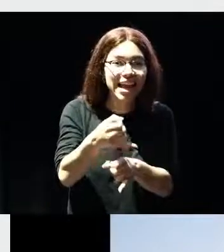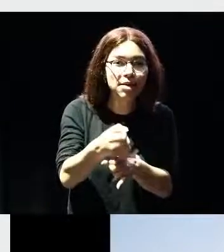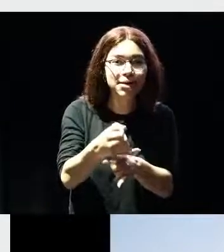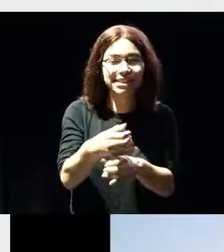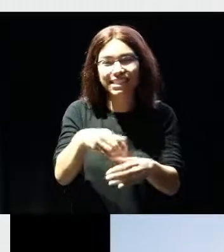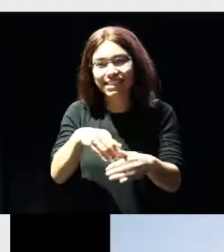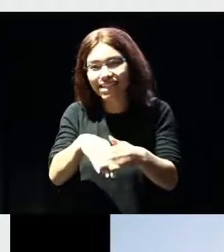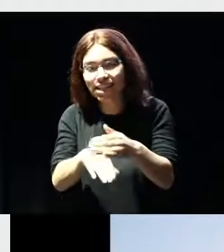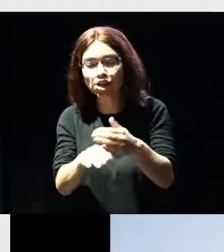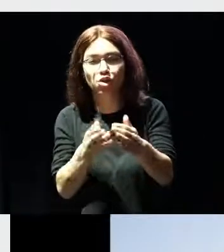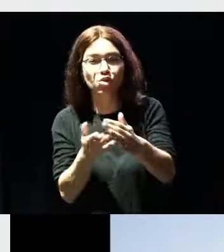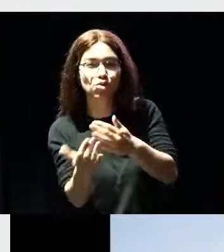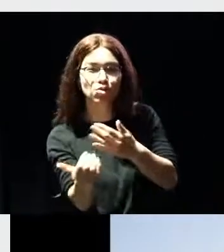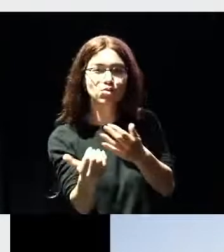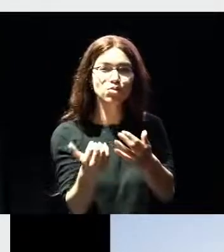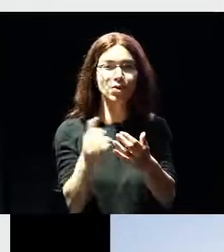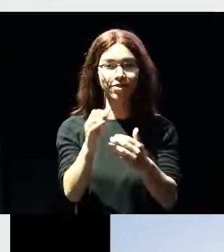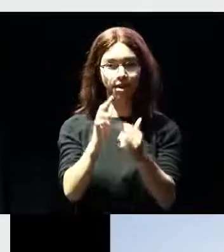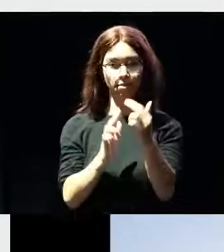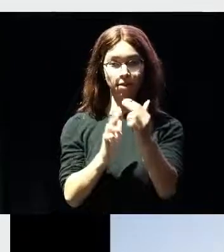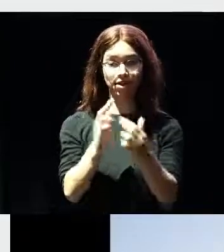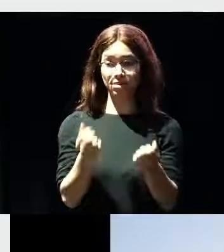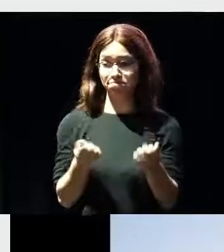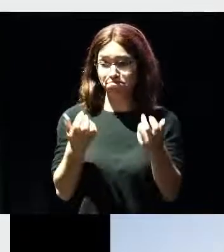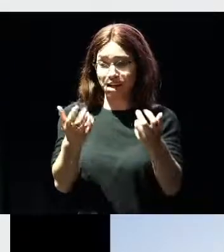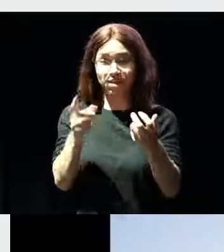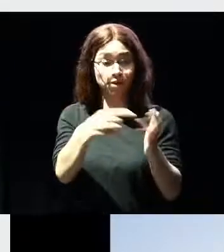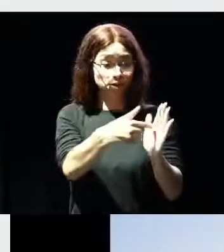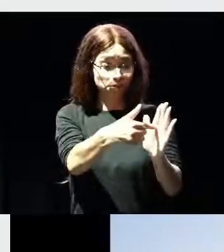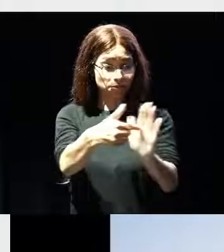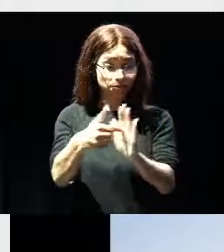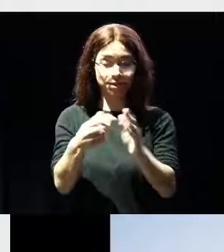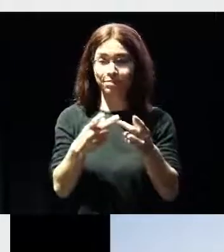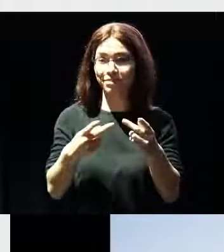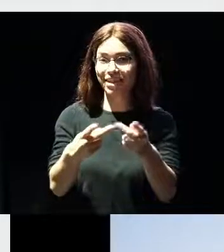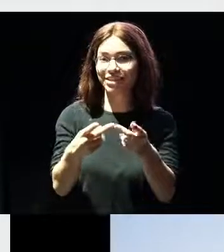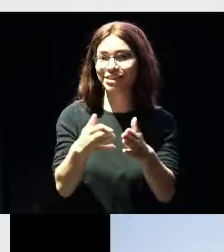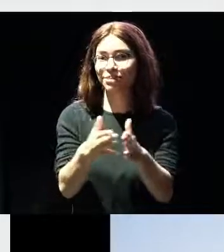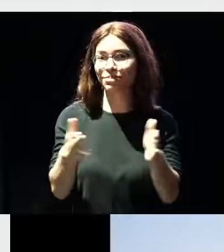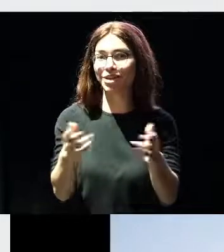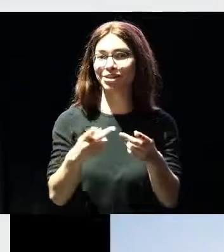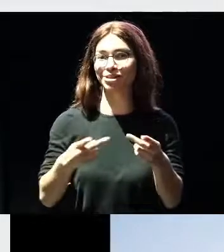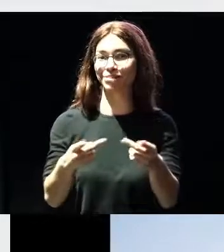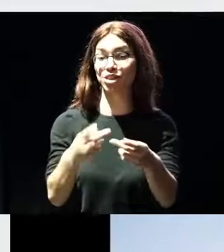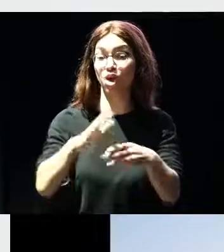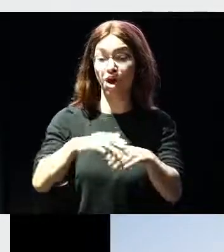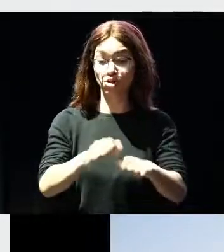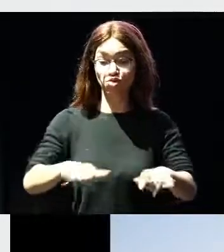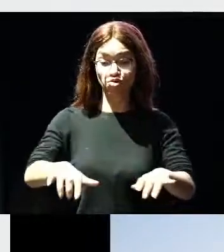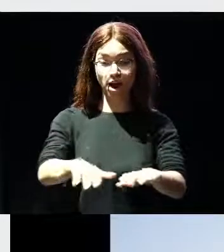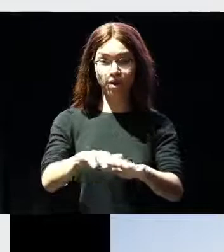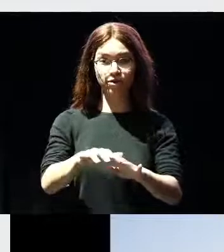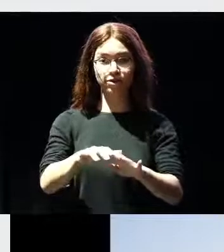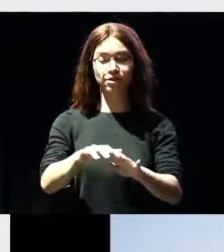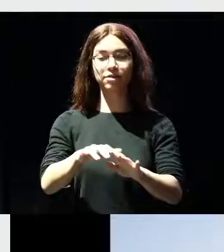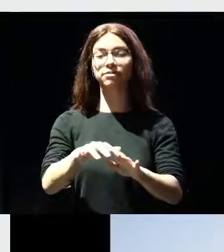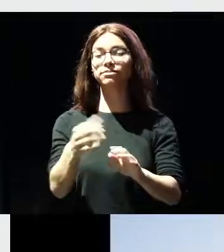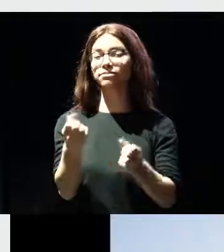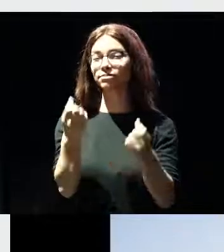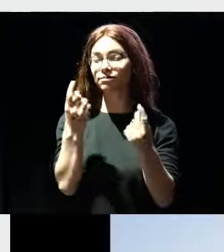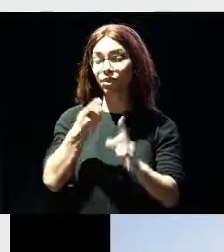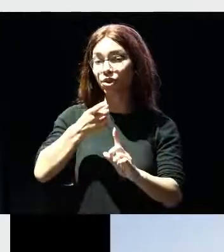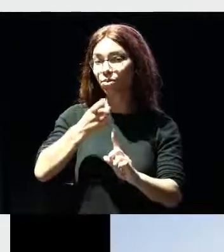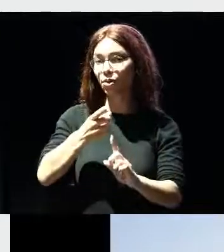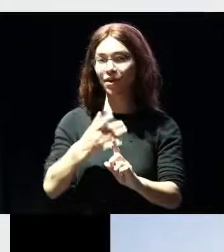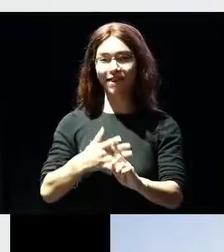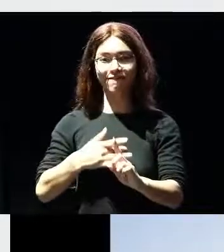the building. And many of the exhibition spaces, many of the public programs are on that ground floor, with the ambition that it feels like they